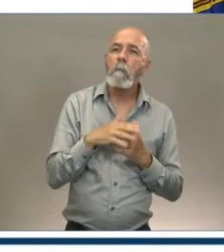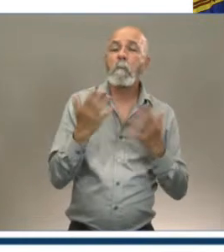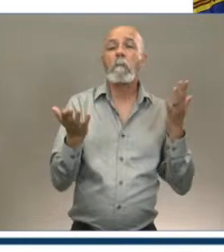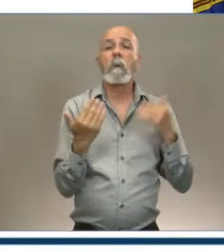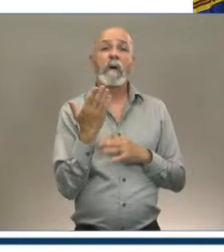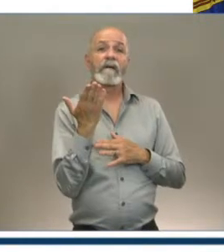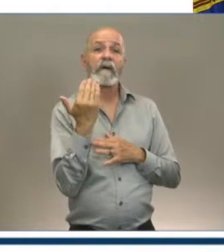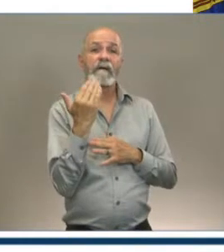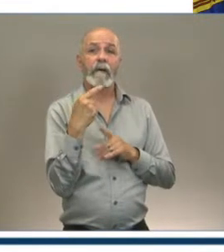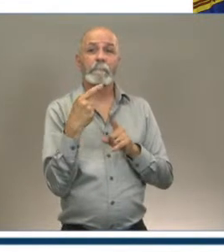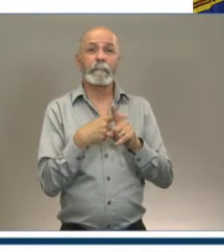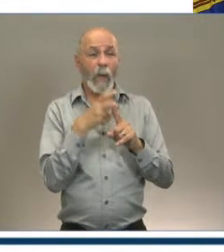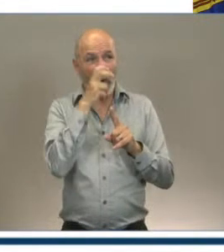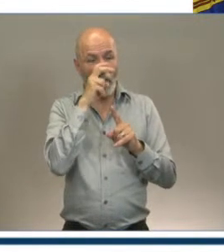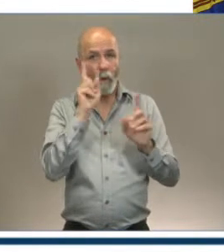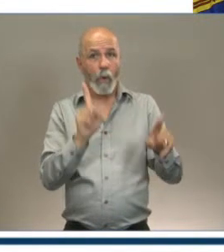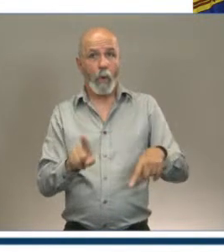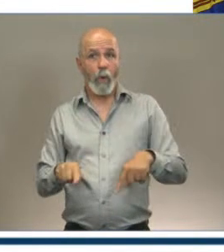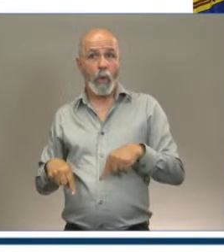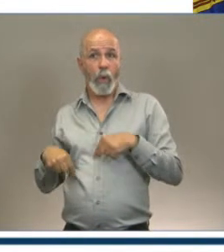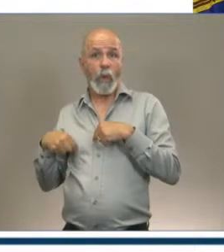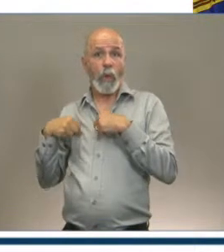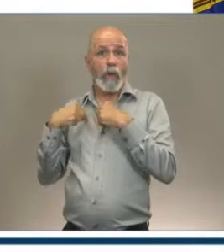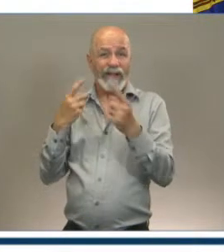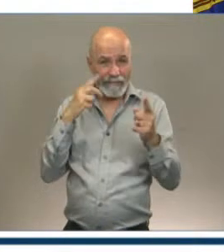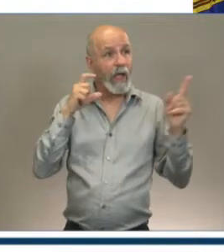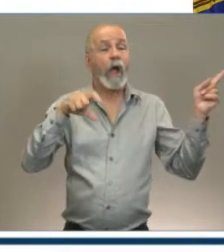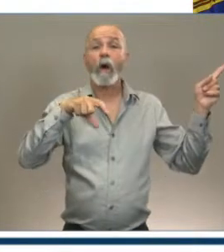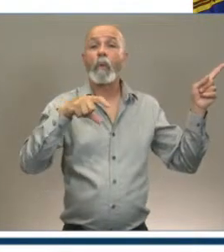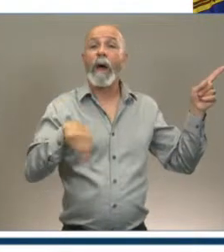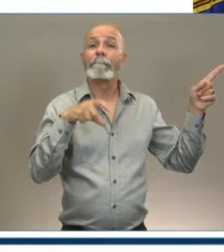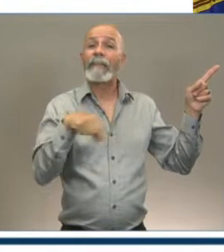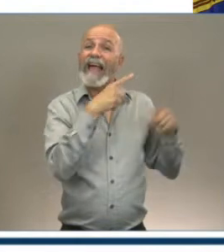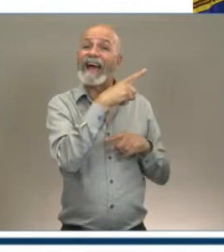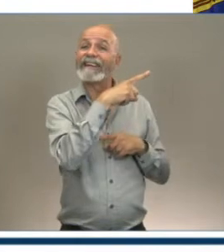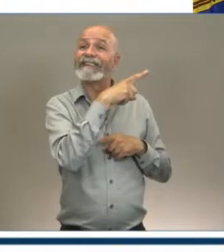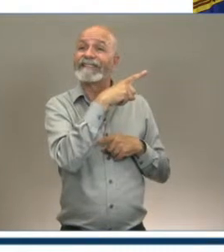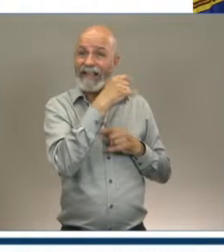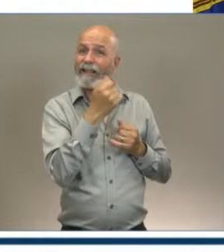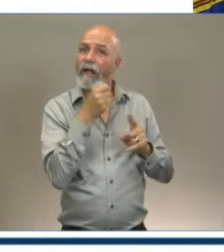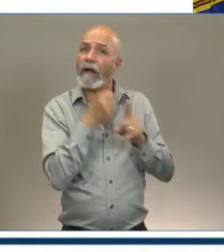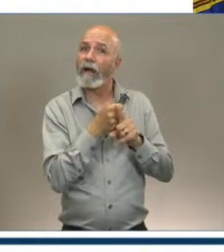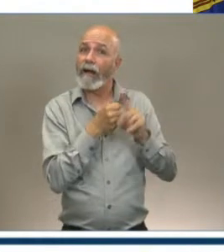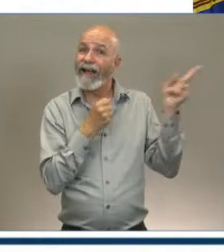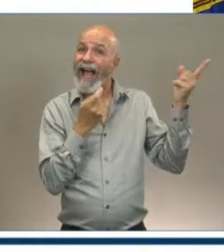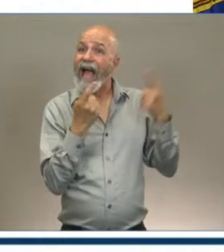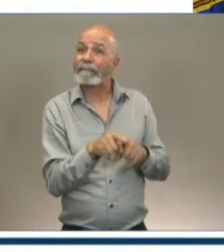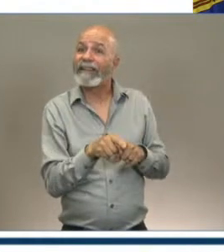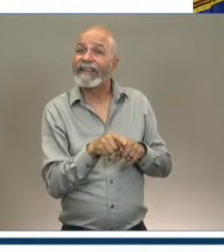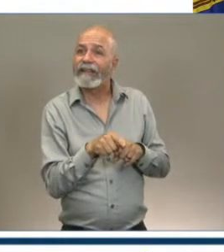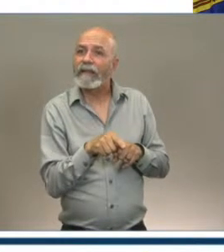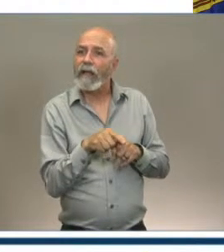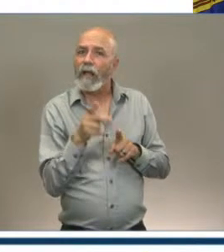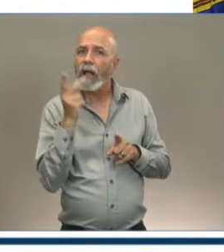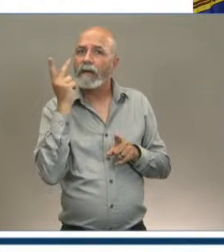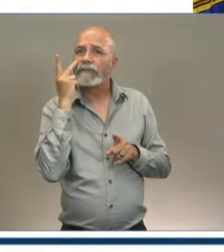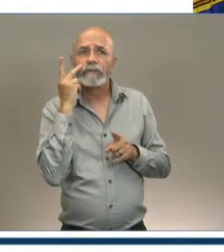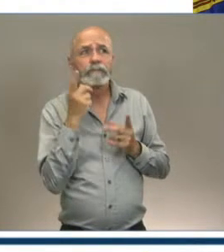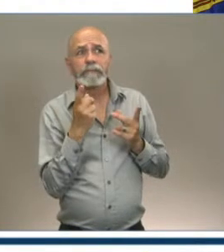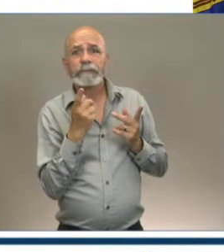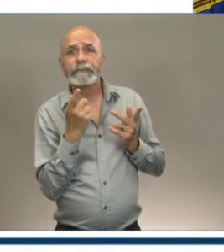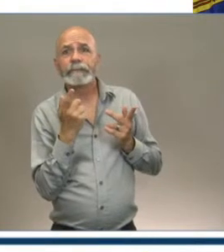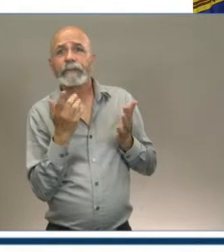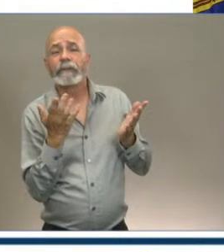in Quebec in any way be a jumping off point, or does it in any way inform the process in Nova Scotia of what we can expect going